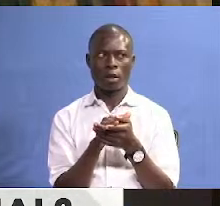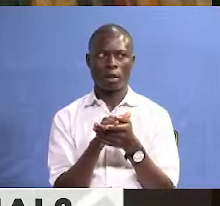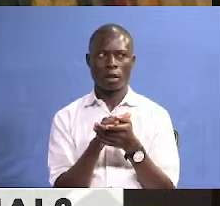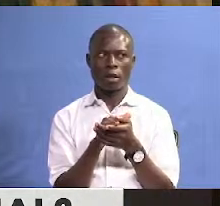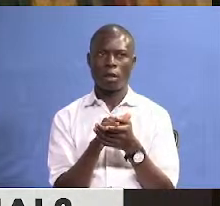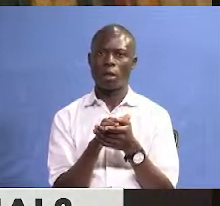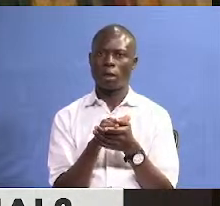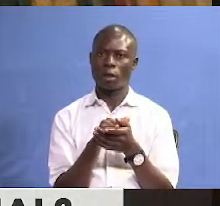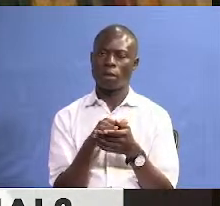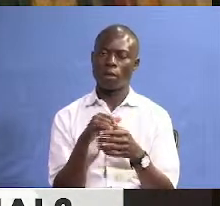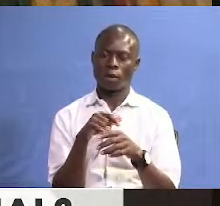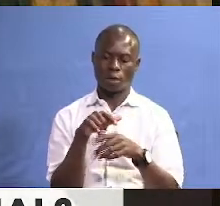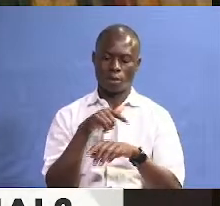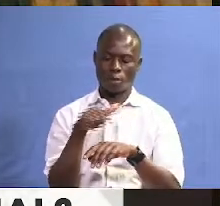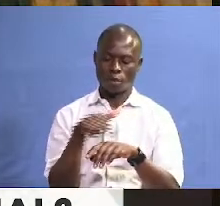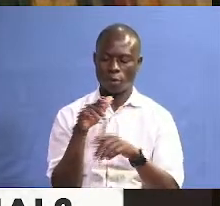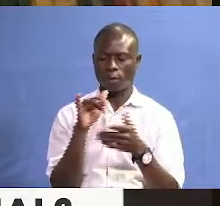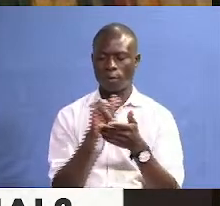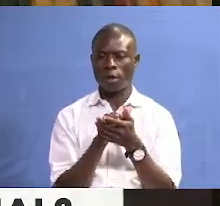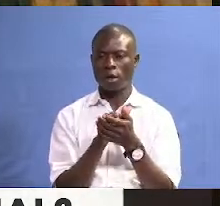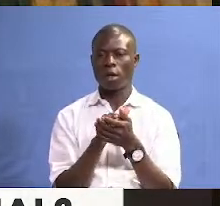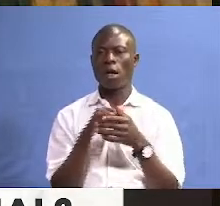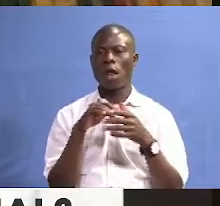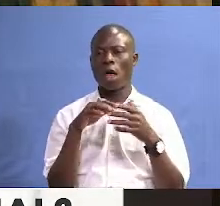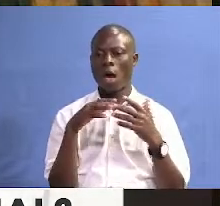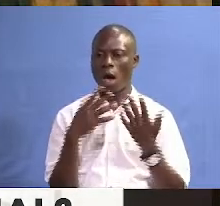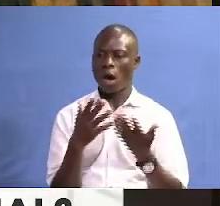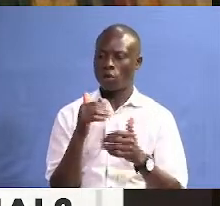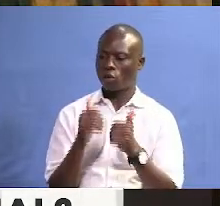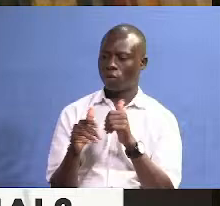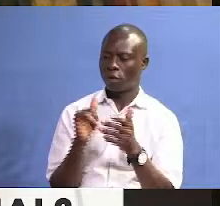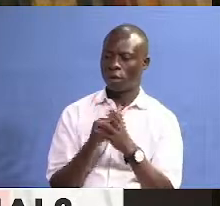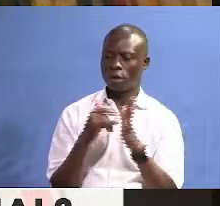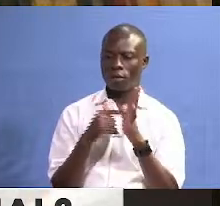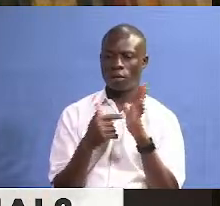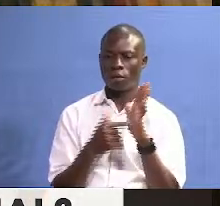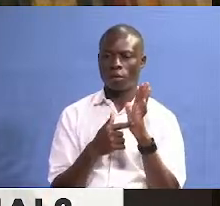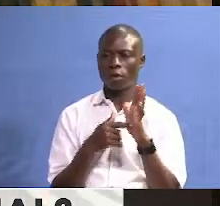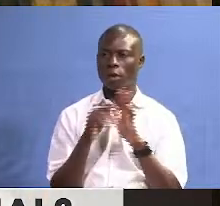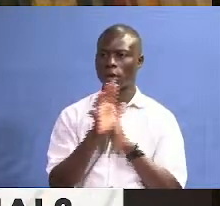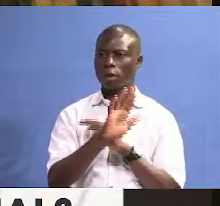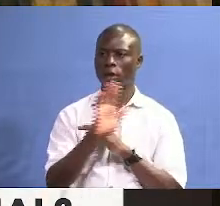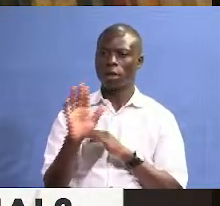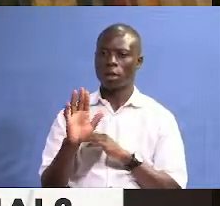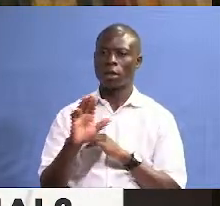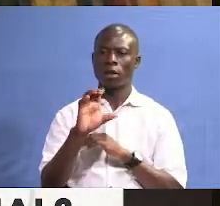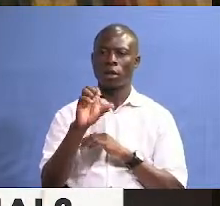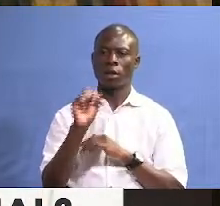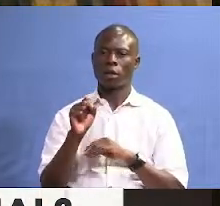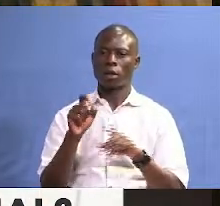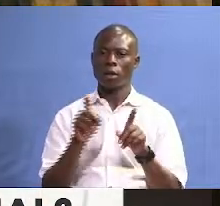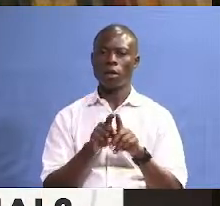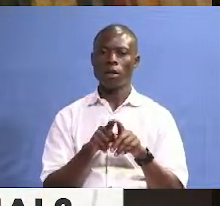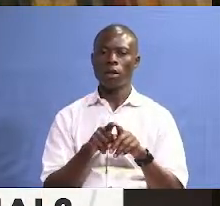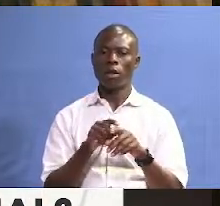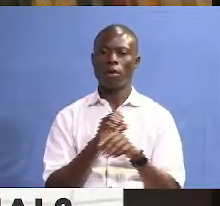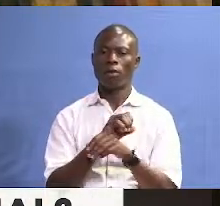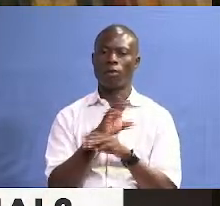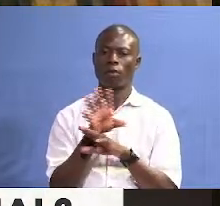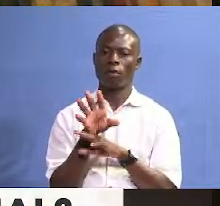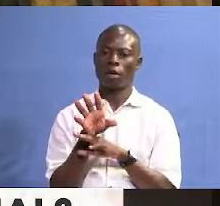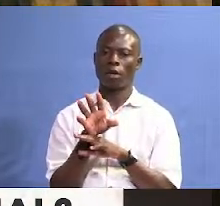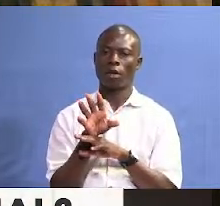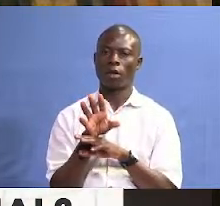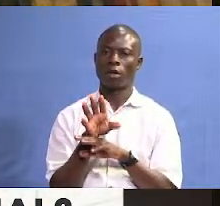the period in which it took him to appoint his cabinet might also be reflective of the same.